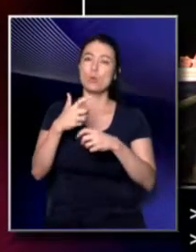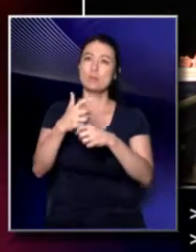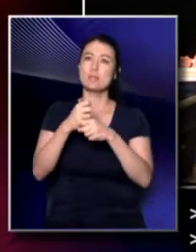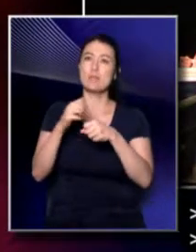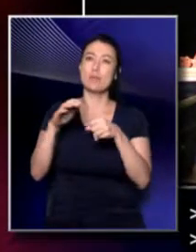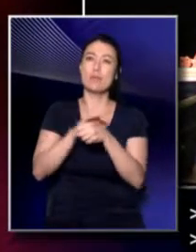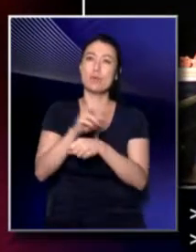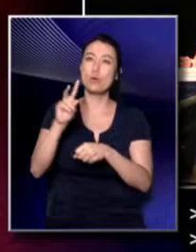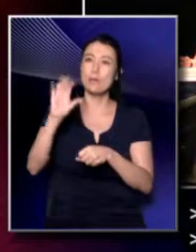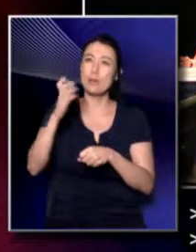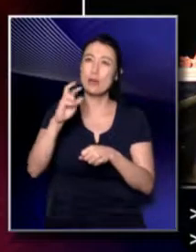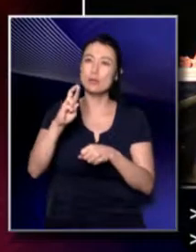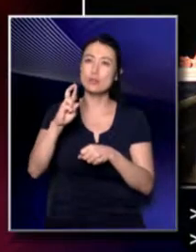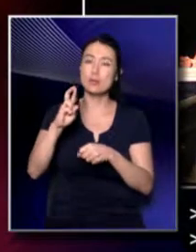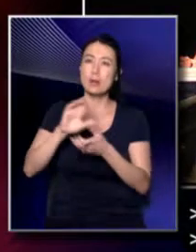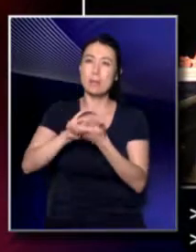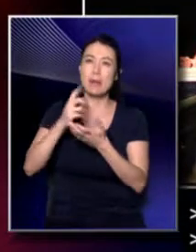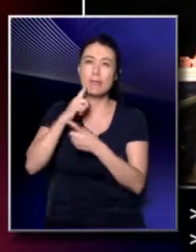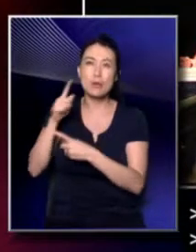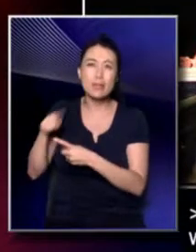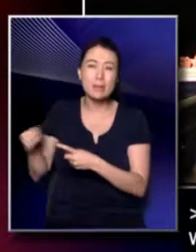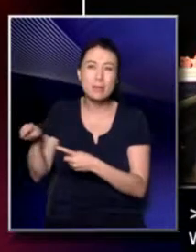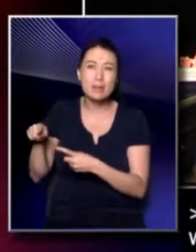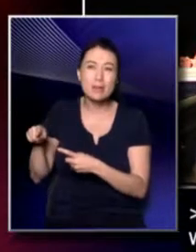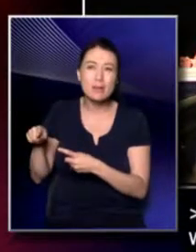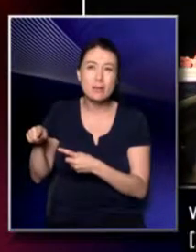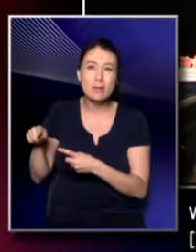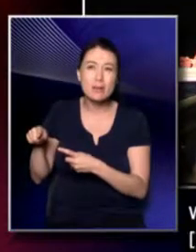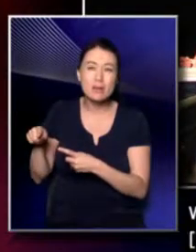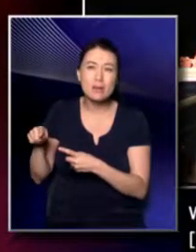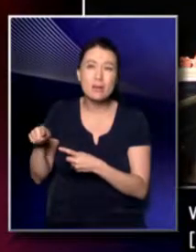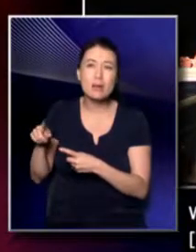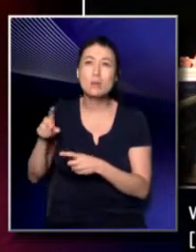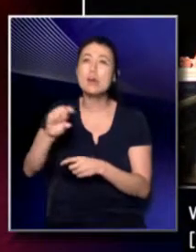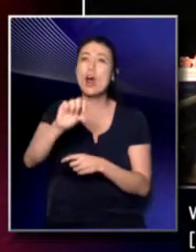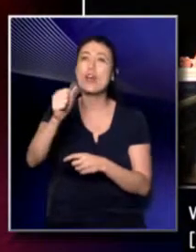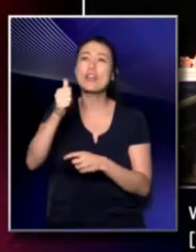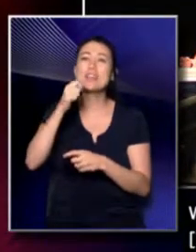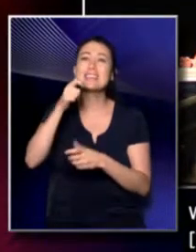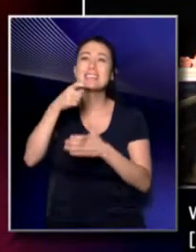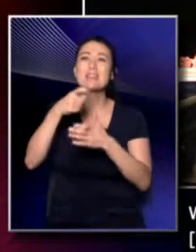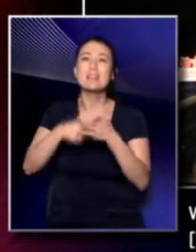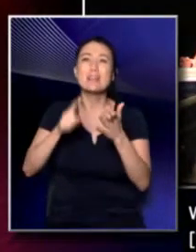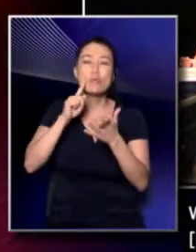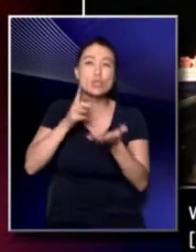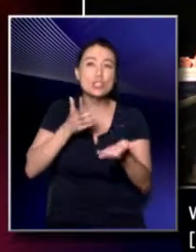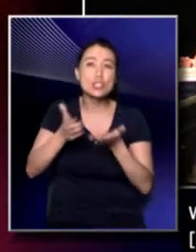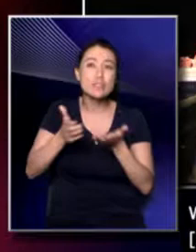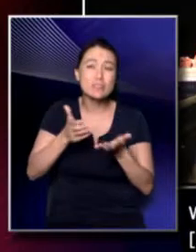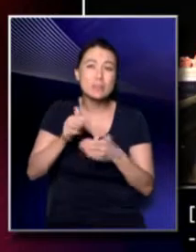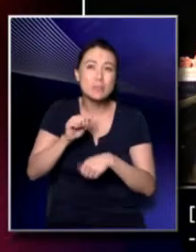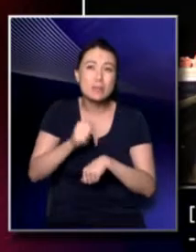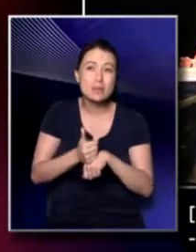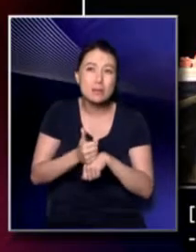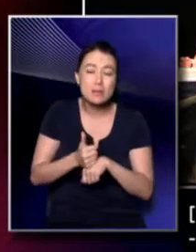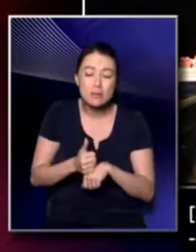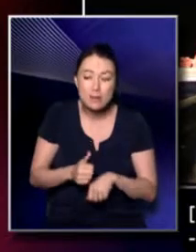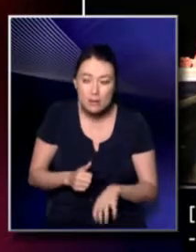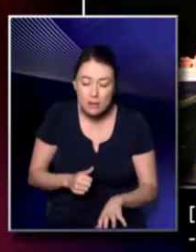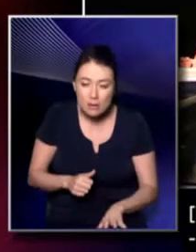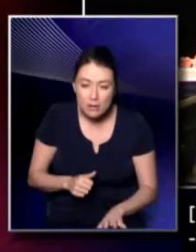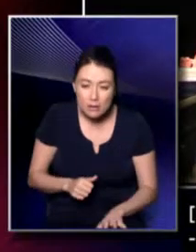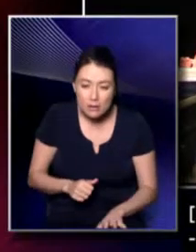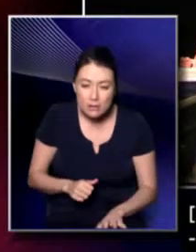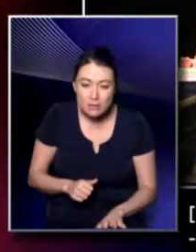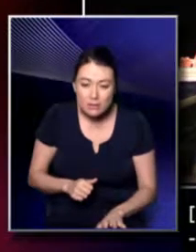amount of them, but others fee-for-service basis. And I'd like to get some more information about that in terms